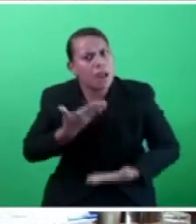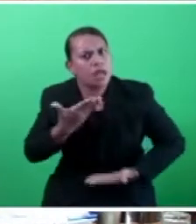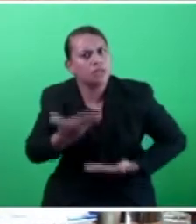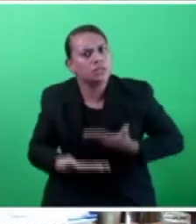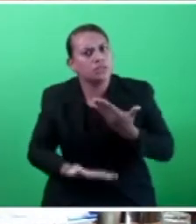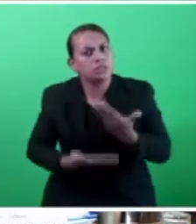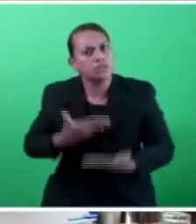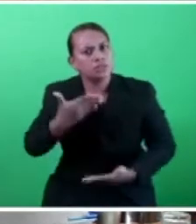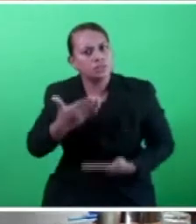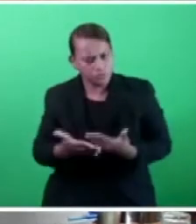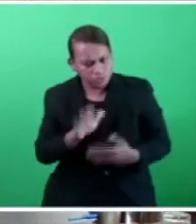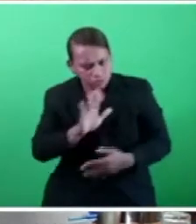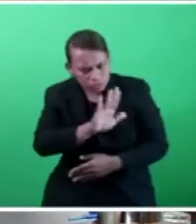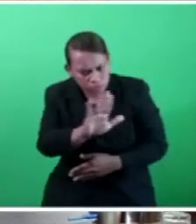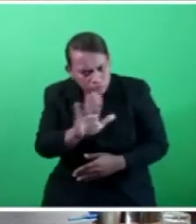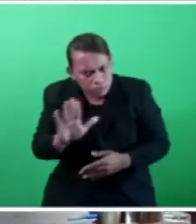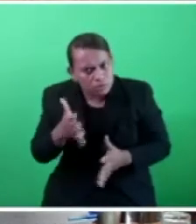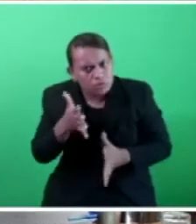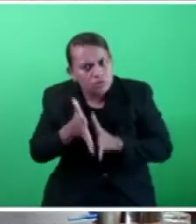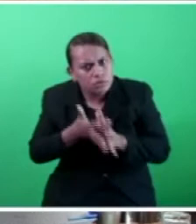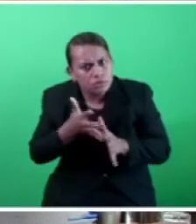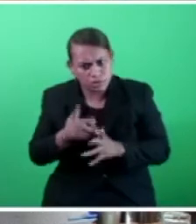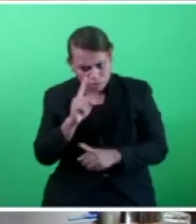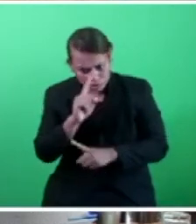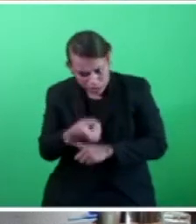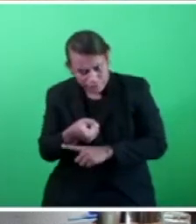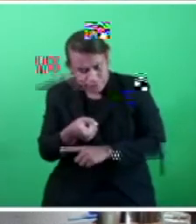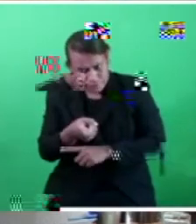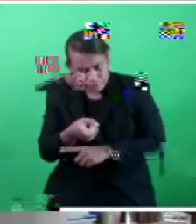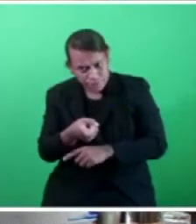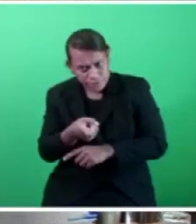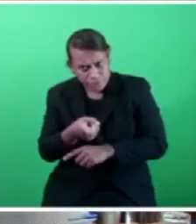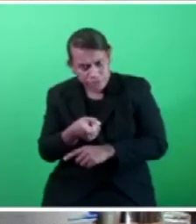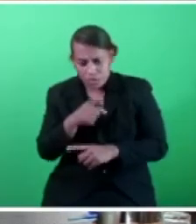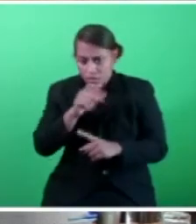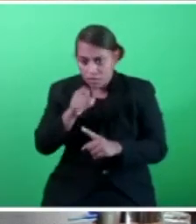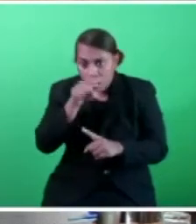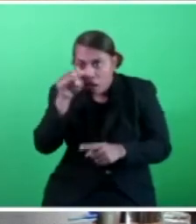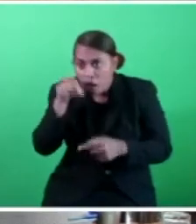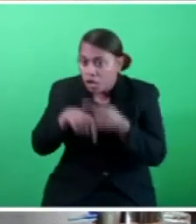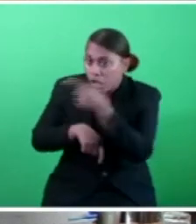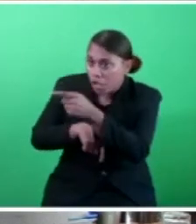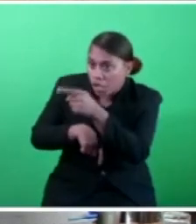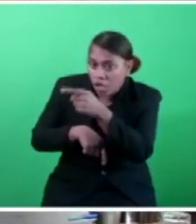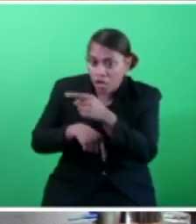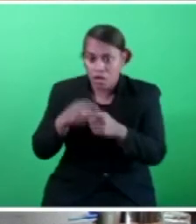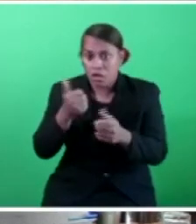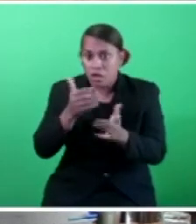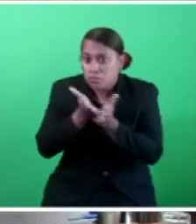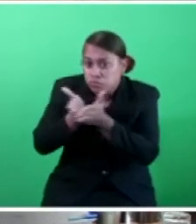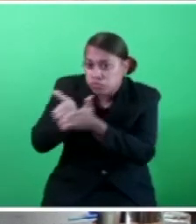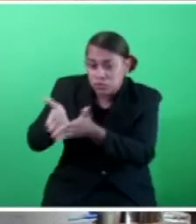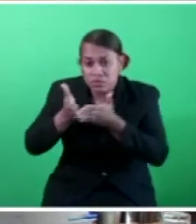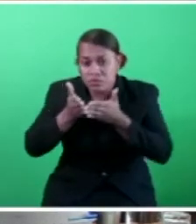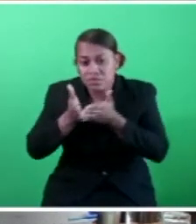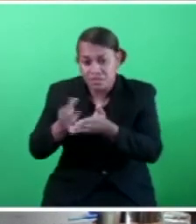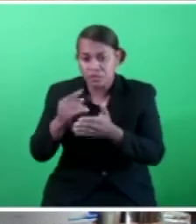Sir, when they got off the cruise ships, he mentions they were